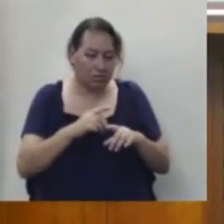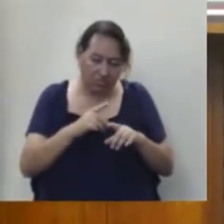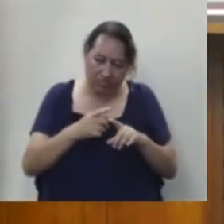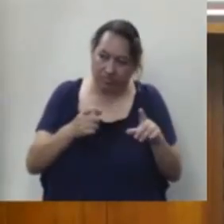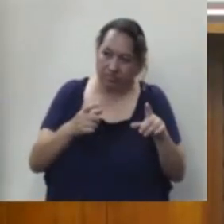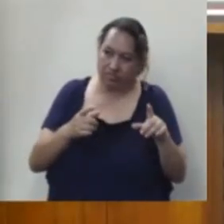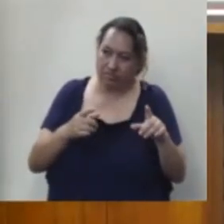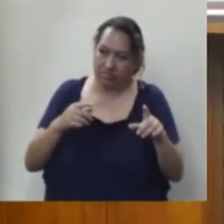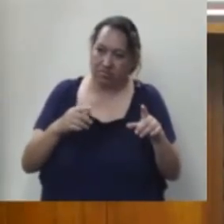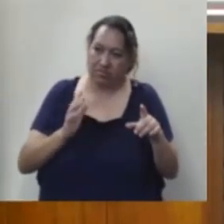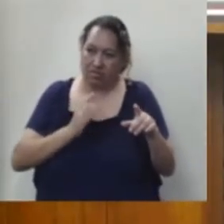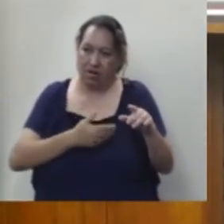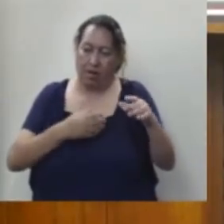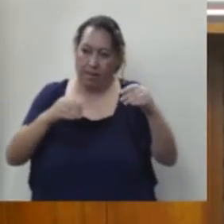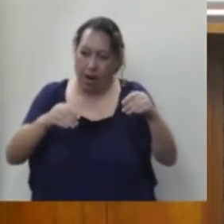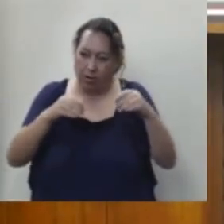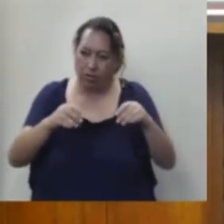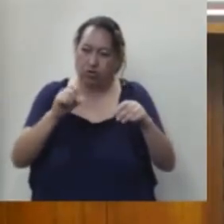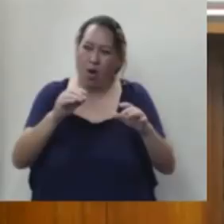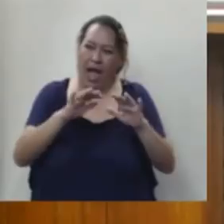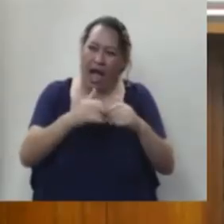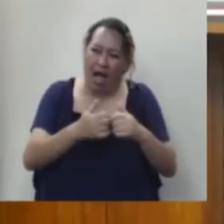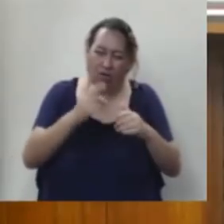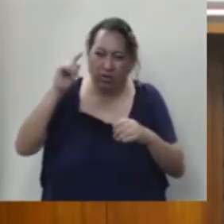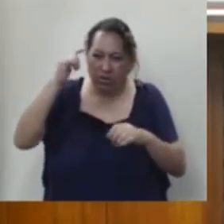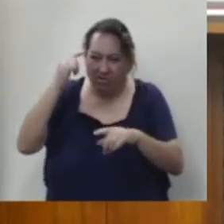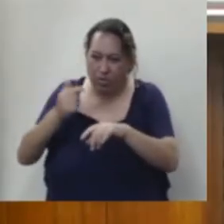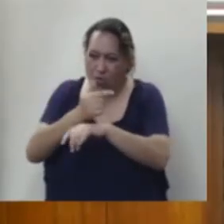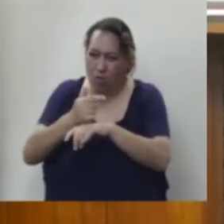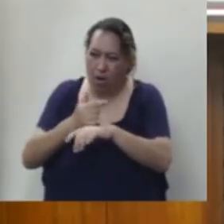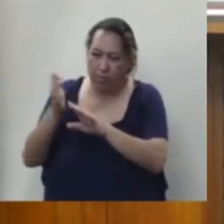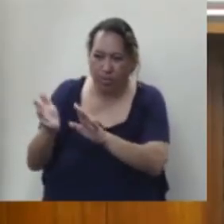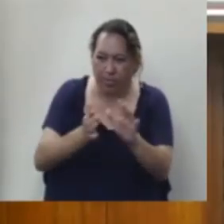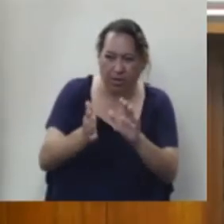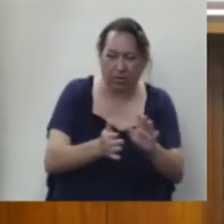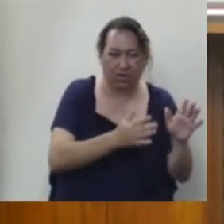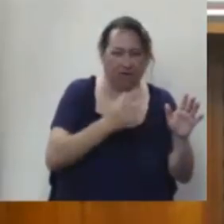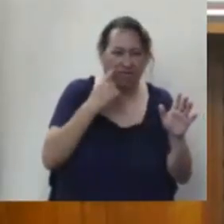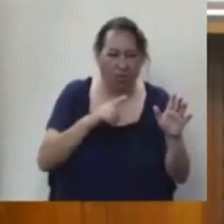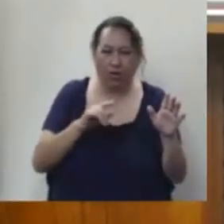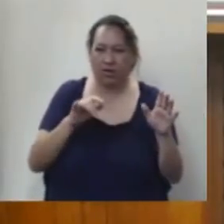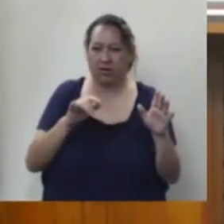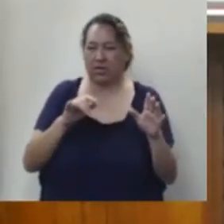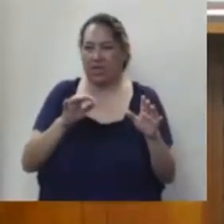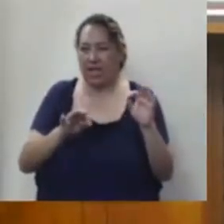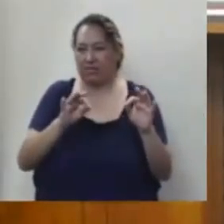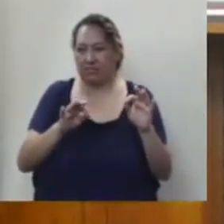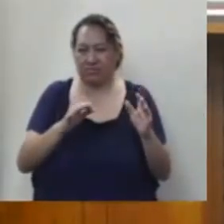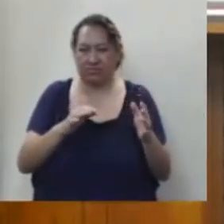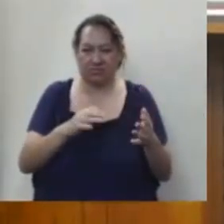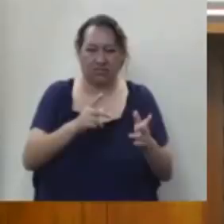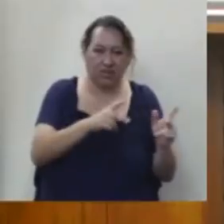is GovGuam preparing for the worst, for a potential recession, when people are running out of money, when the